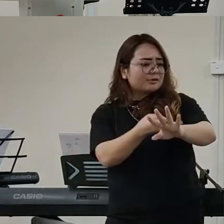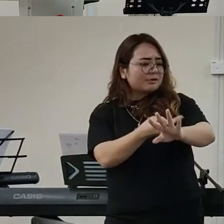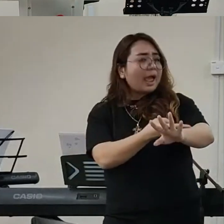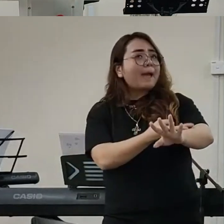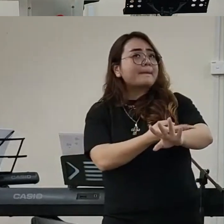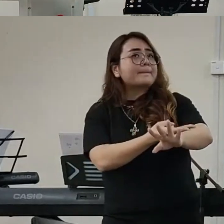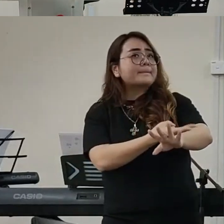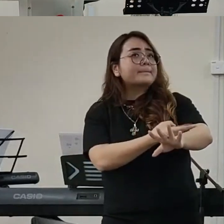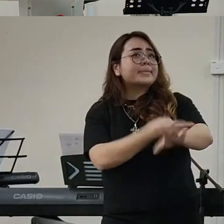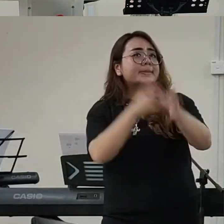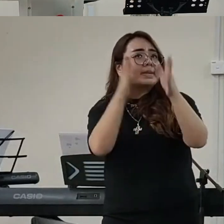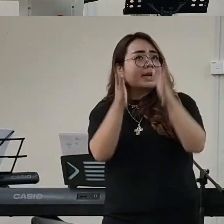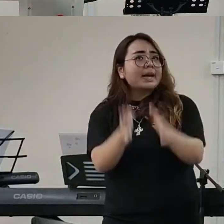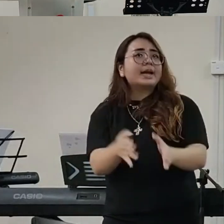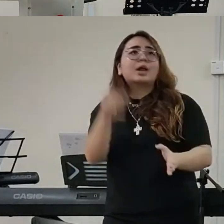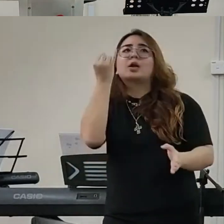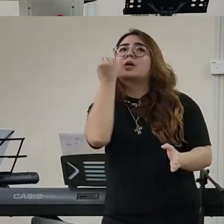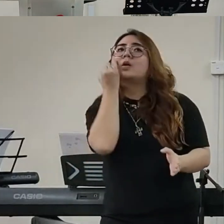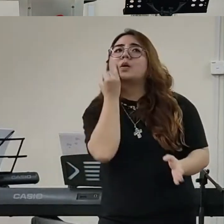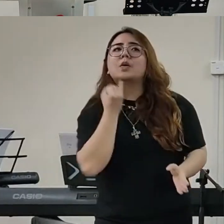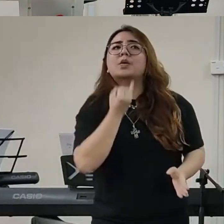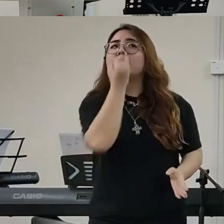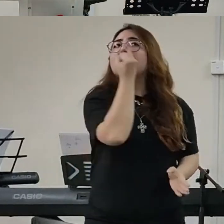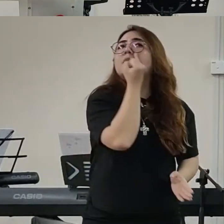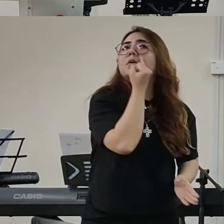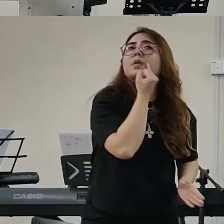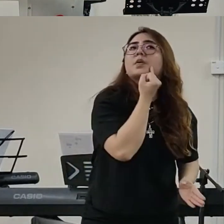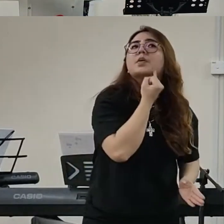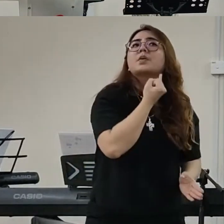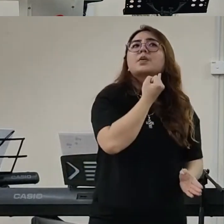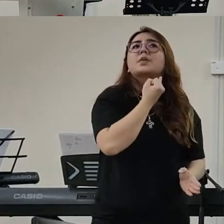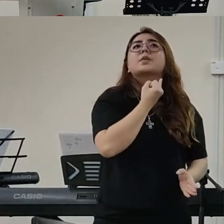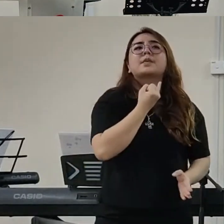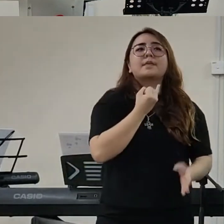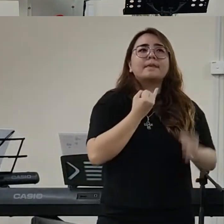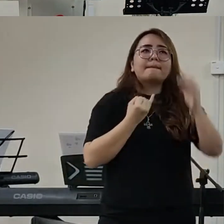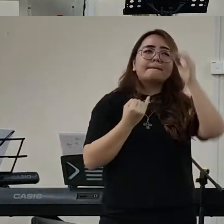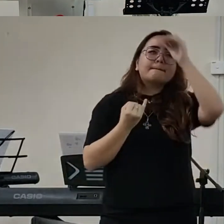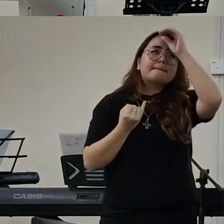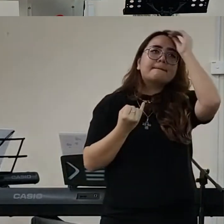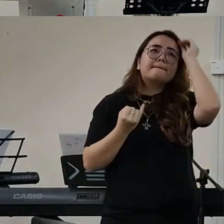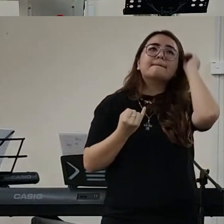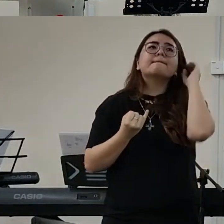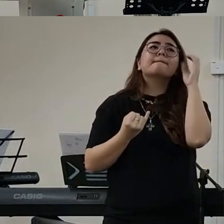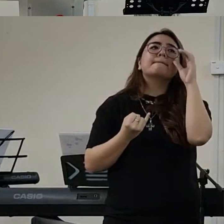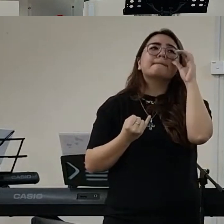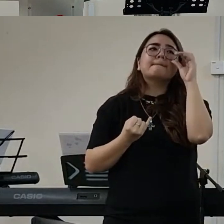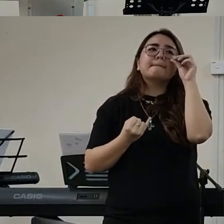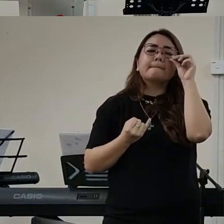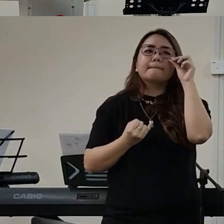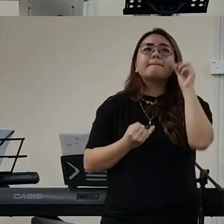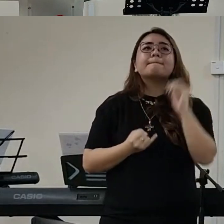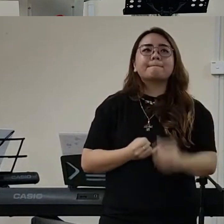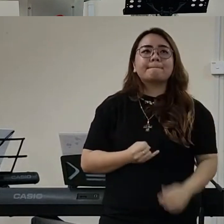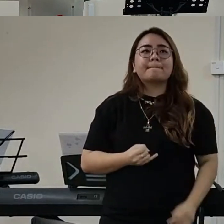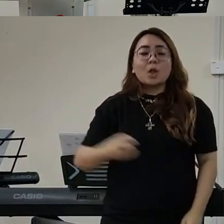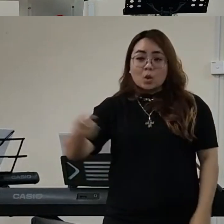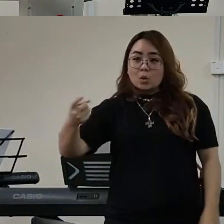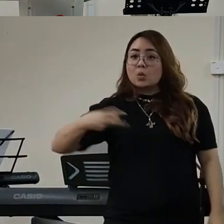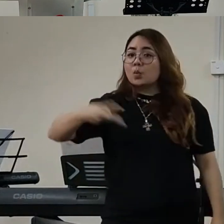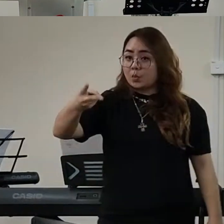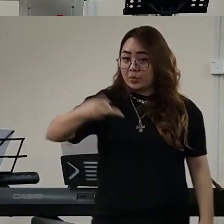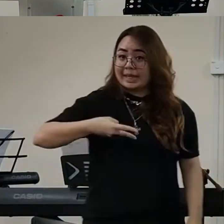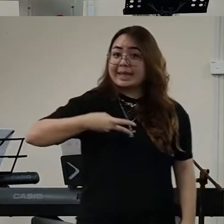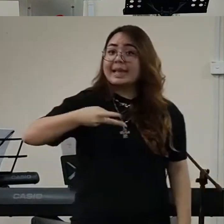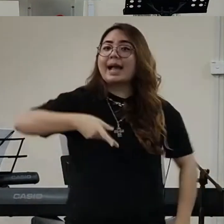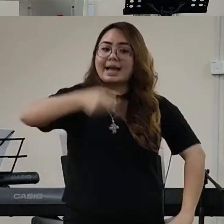shepherds of Israel. Okay, so we are not shepherds of Israel, but we are shepherds of the body of Christ. So I always